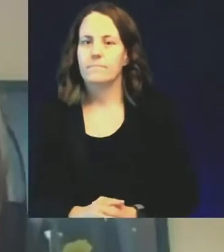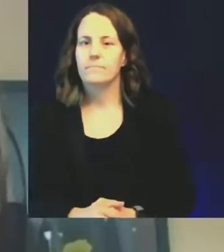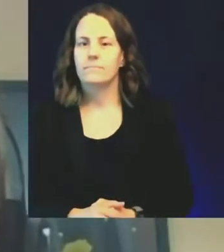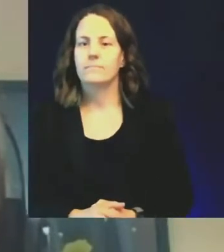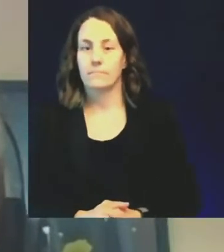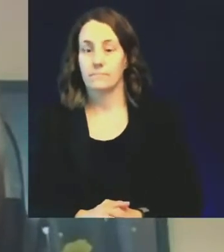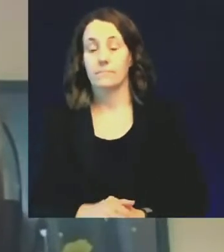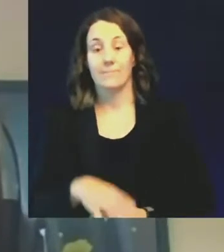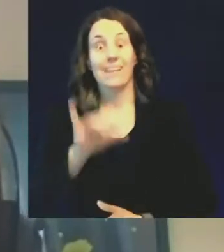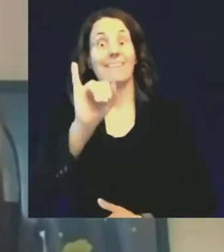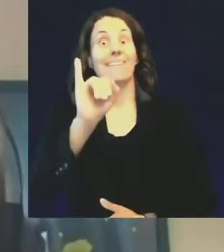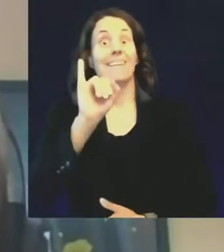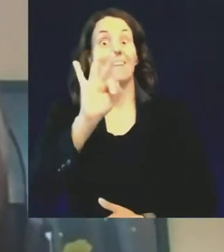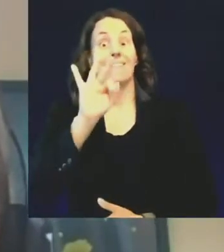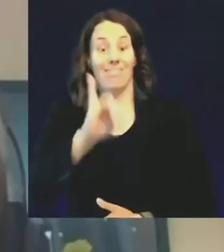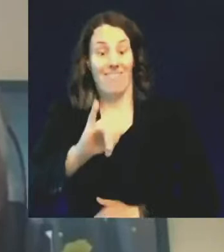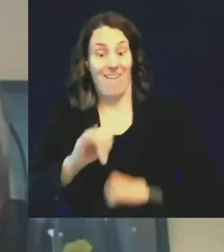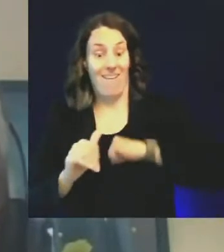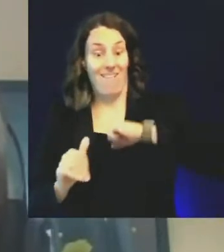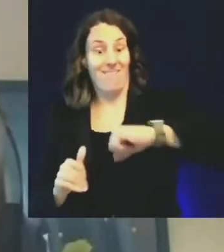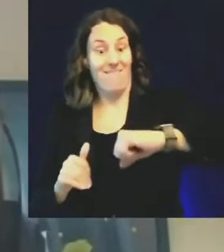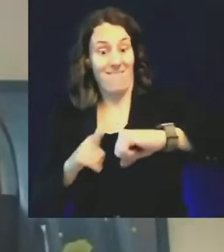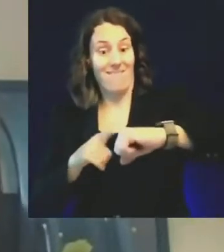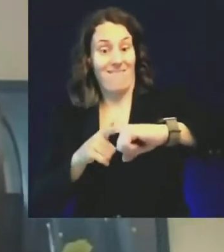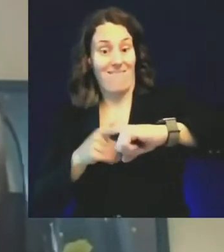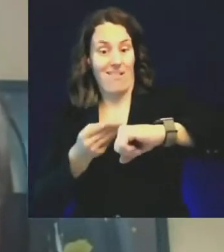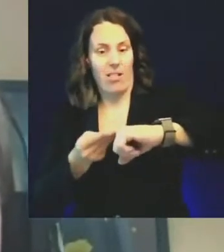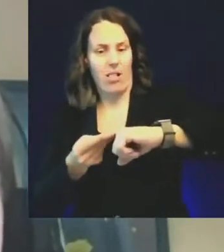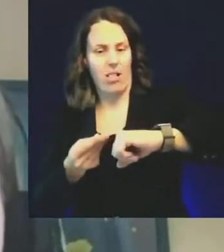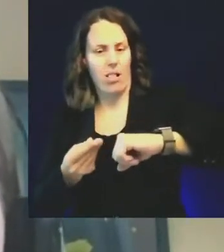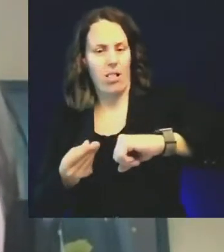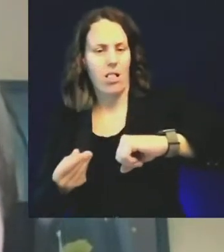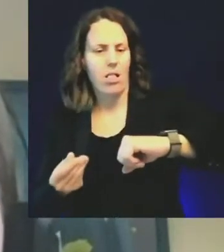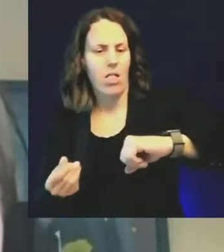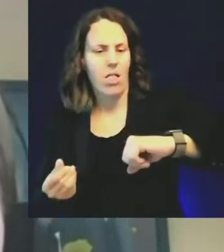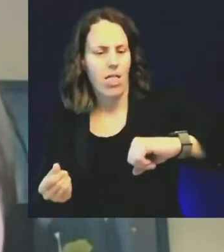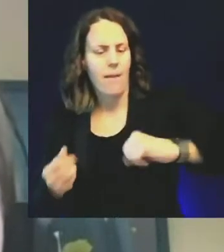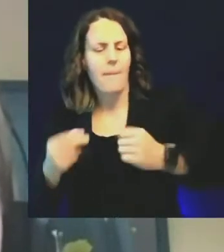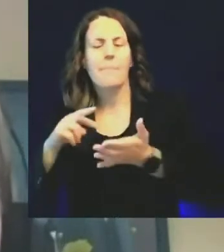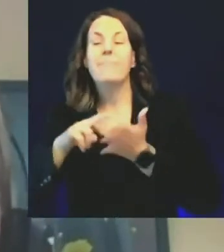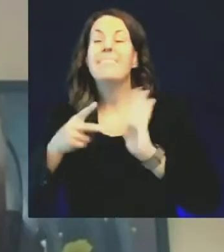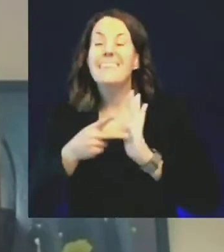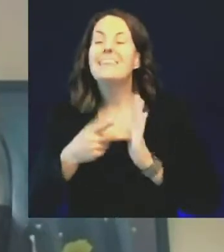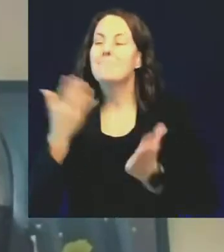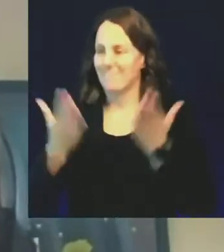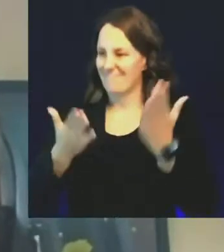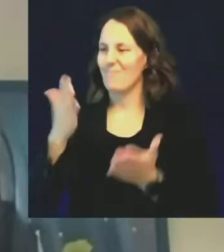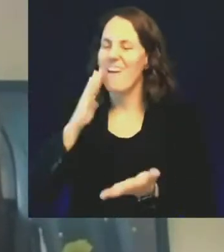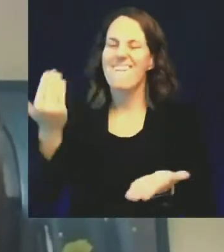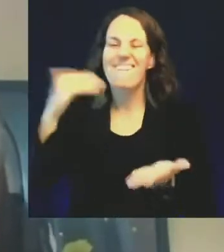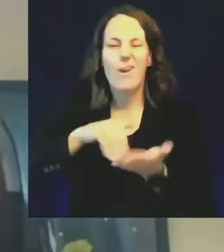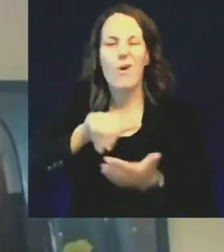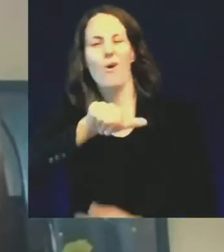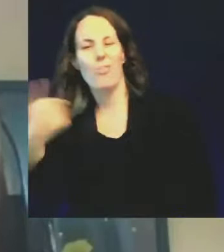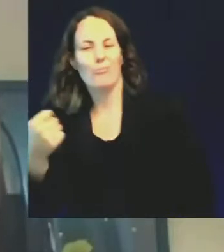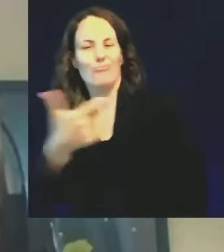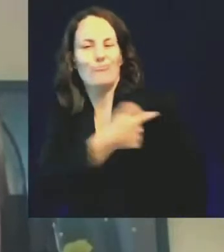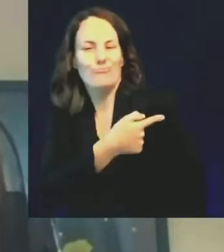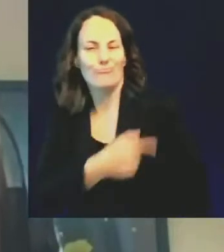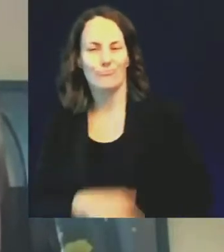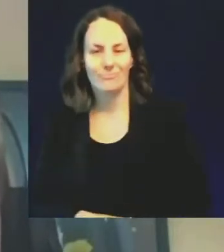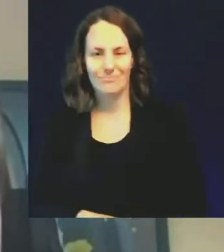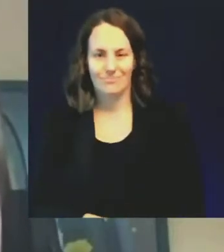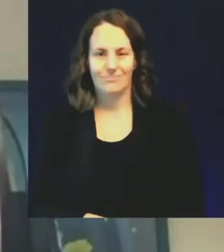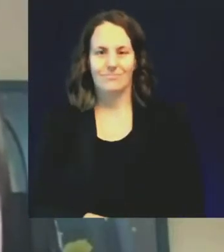Pfizer is preparing to apply for licensure for a booster dose. So the system is in place to